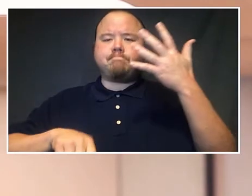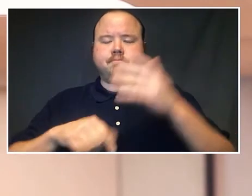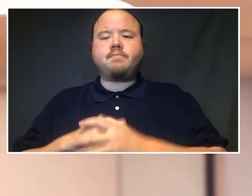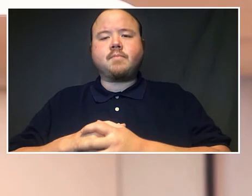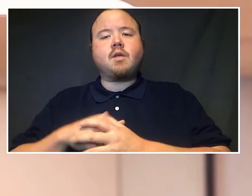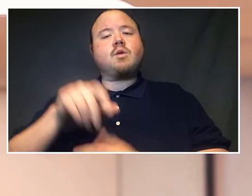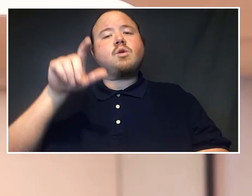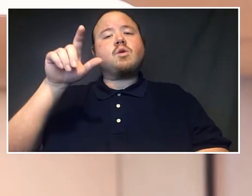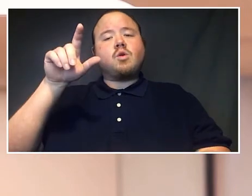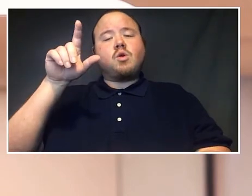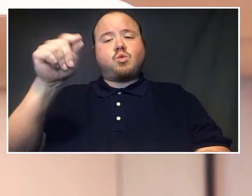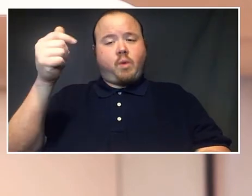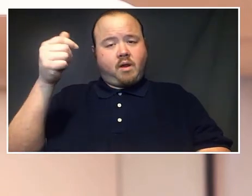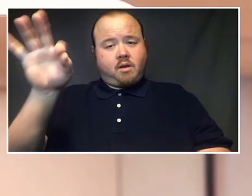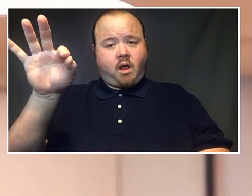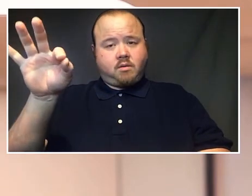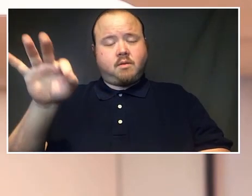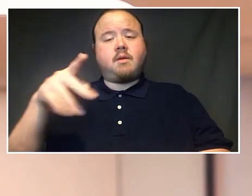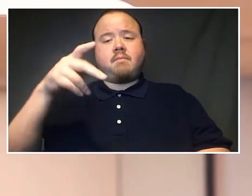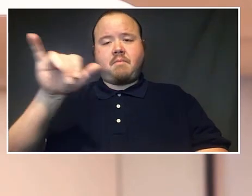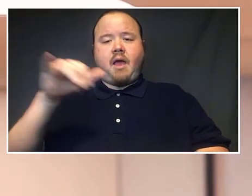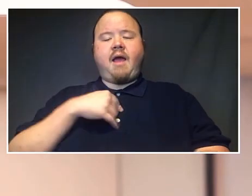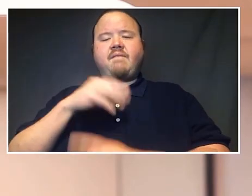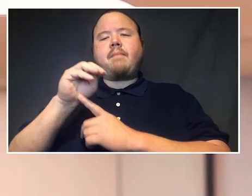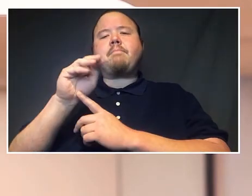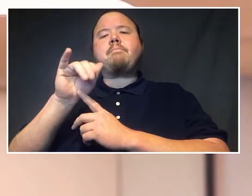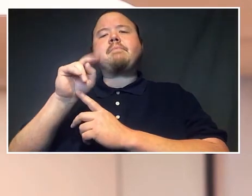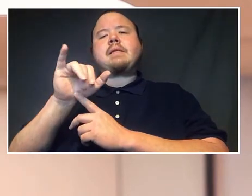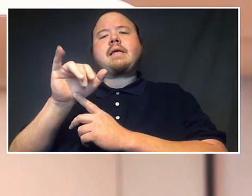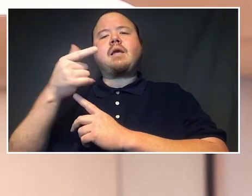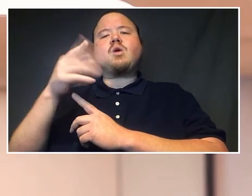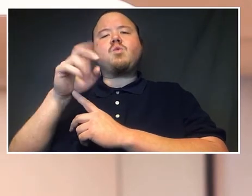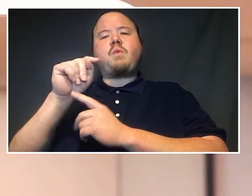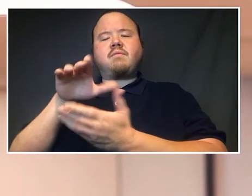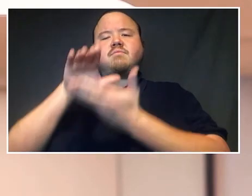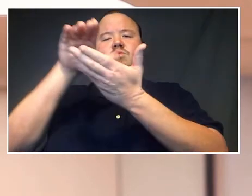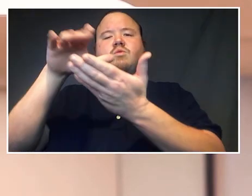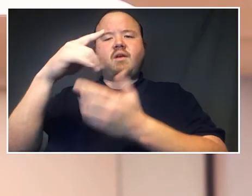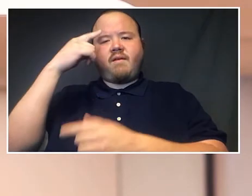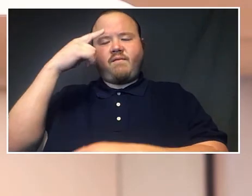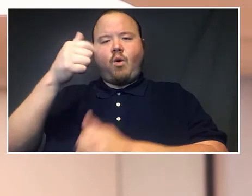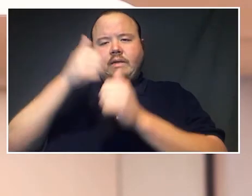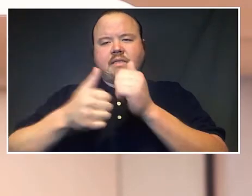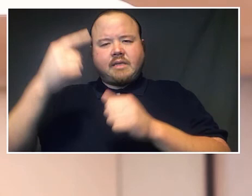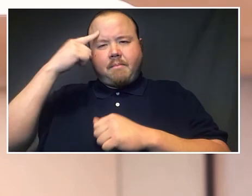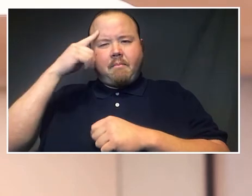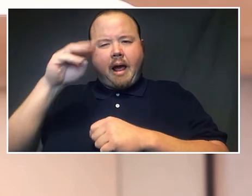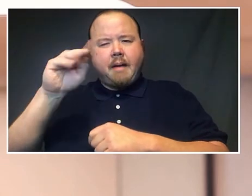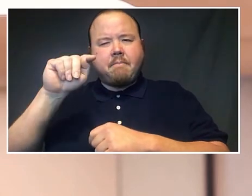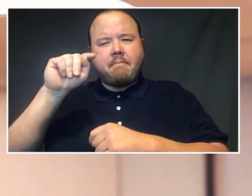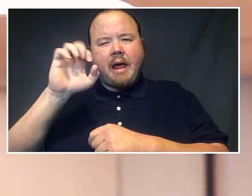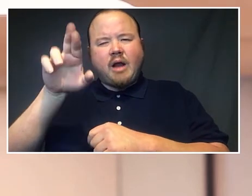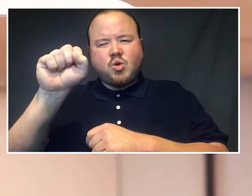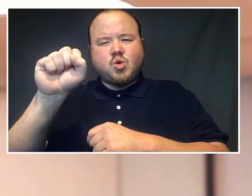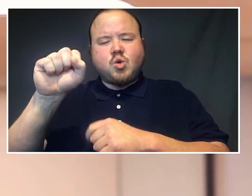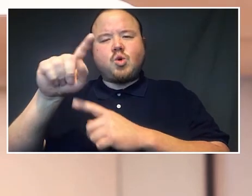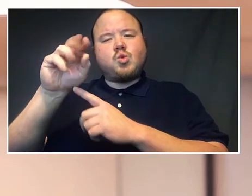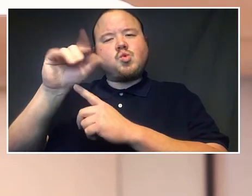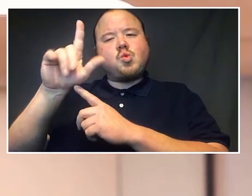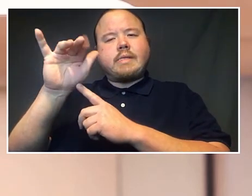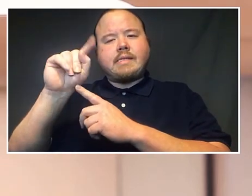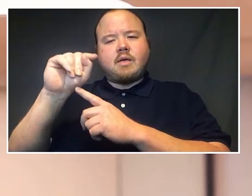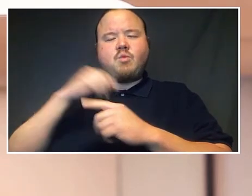In 2019, PEI offered mini grants to implement the Each Mind Matters Suicide Prevention Toolkit during Suicide Prevention